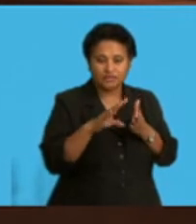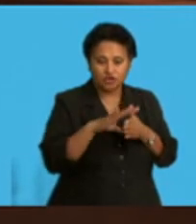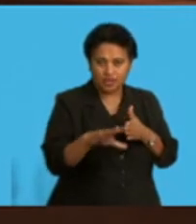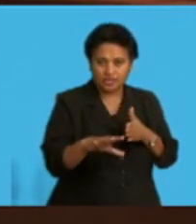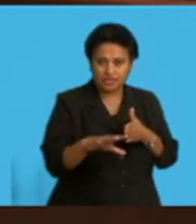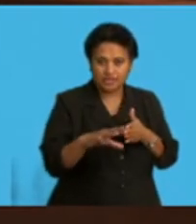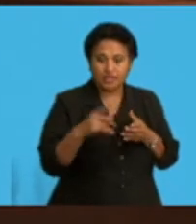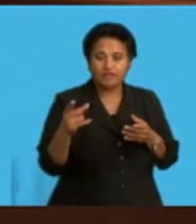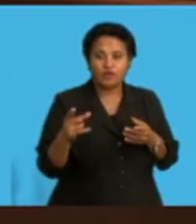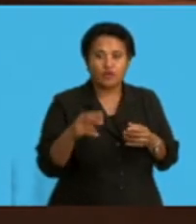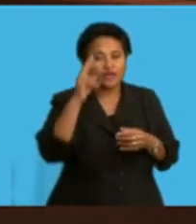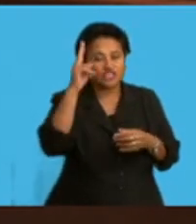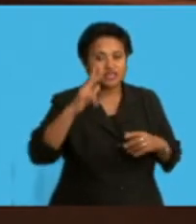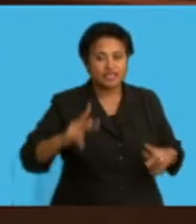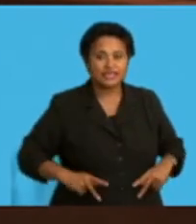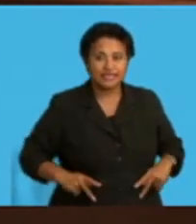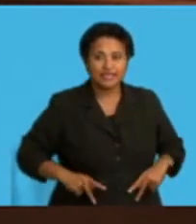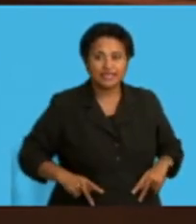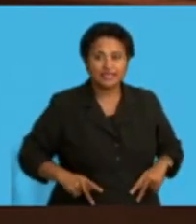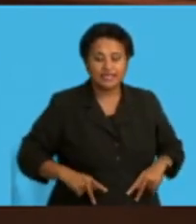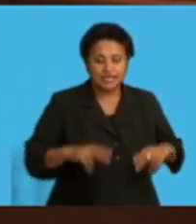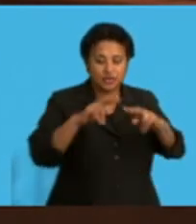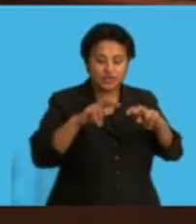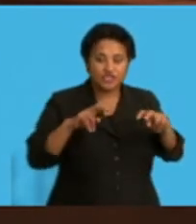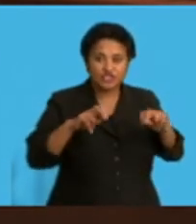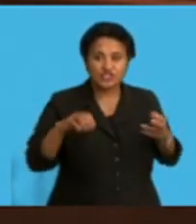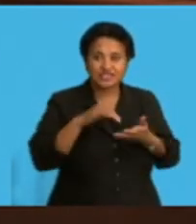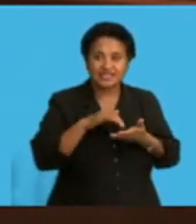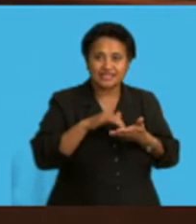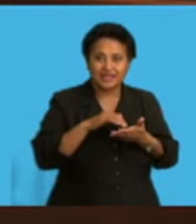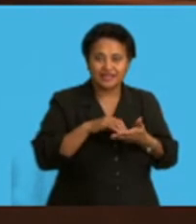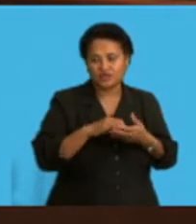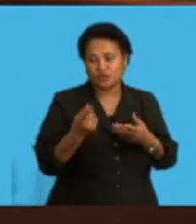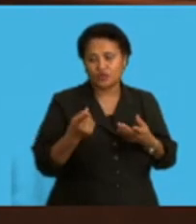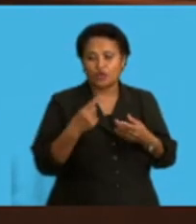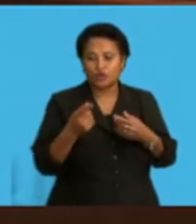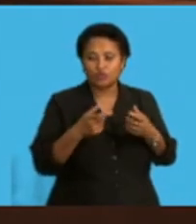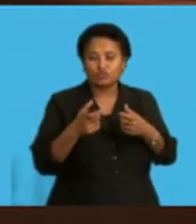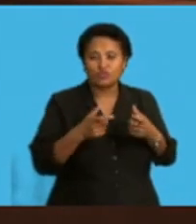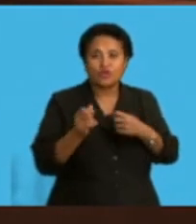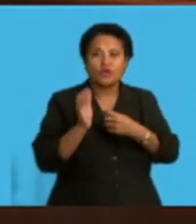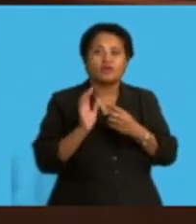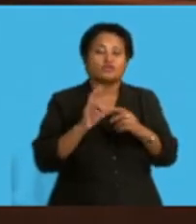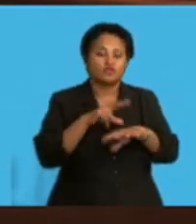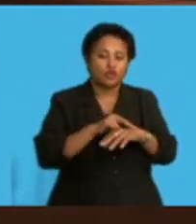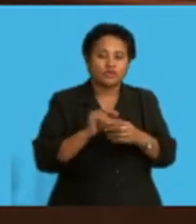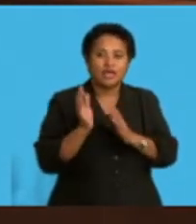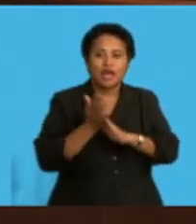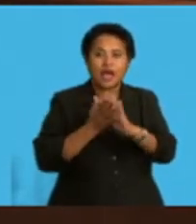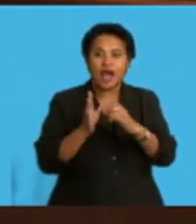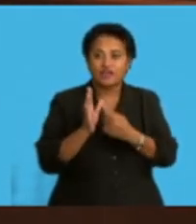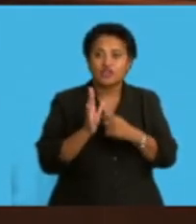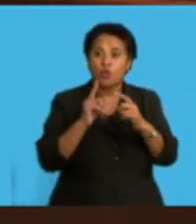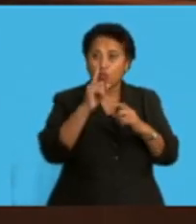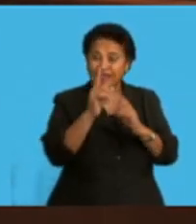the National Kidney Research and Treatment Centre in Suva, to be directed by Dr. Amrish Krishnan, the only Fijian nephrologist in Fiji.